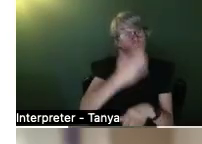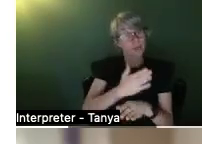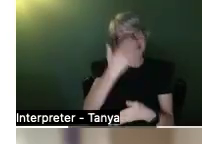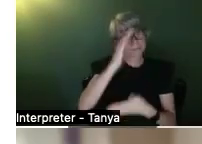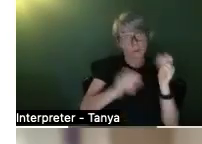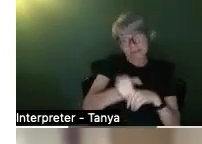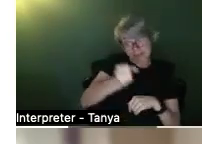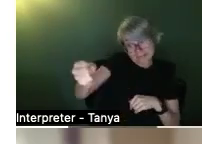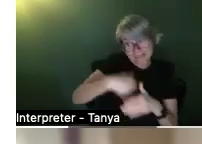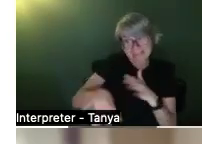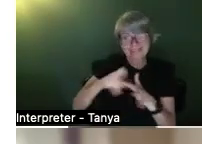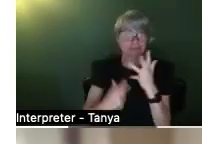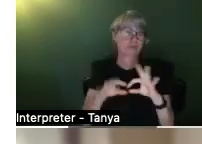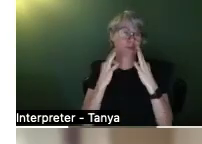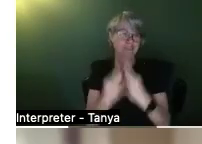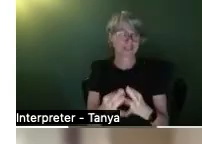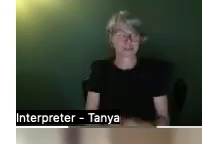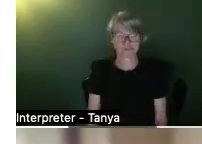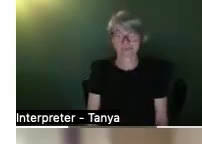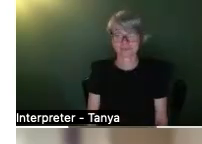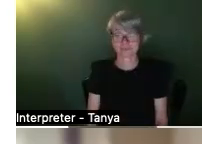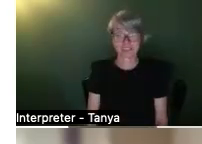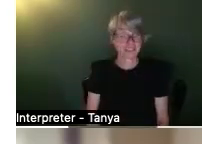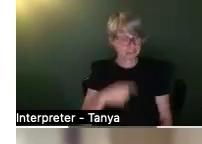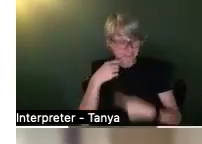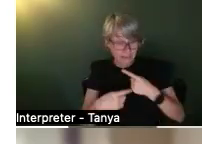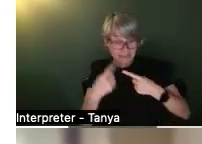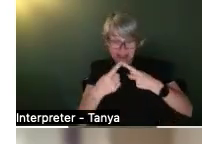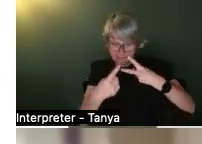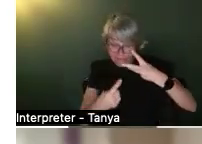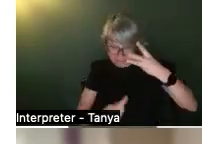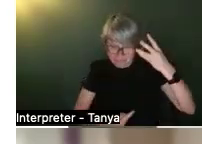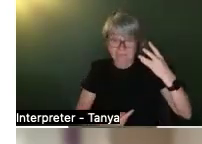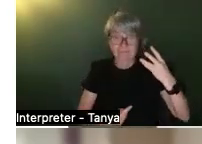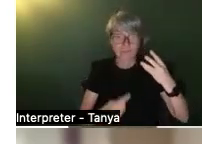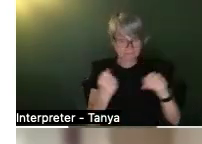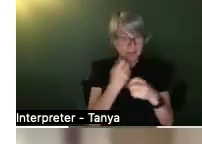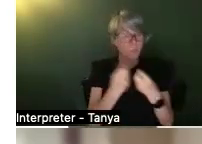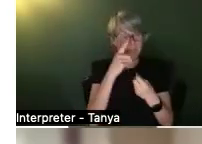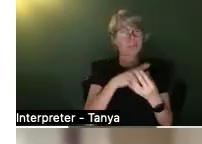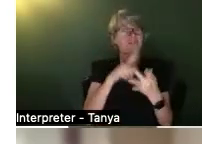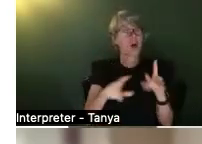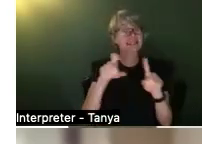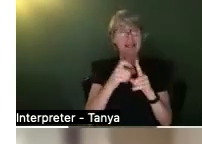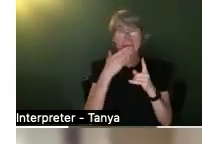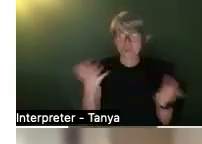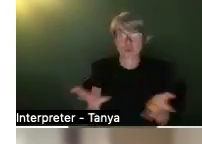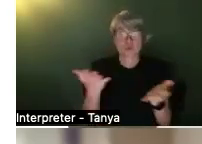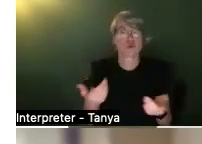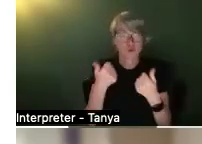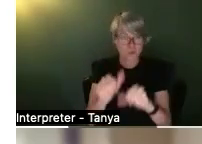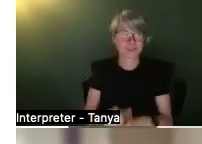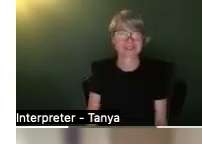We encourage you all to use all of these education resources that have been co-designed with people with intellectual disability. You can also watch